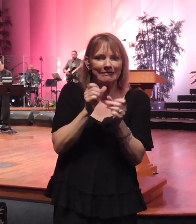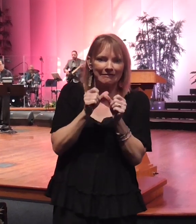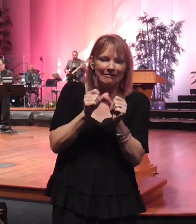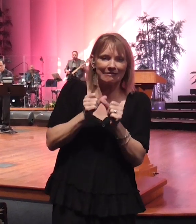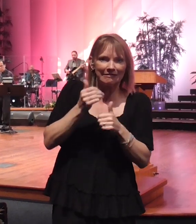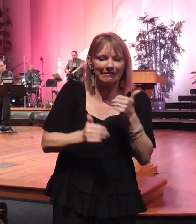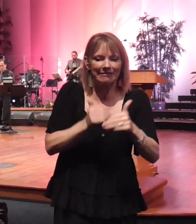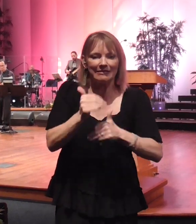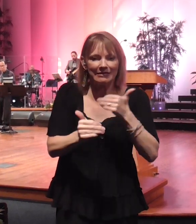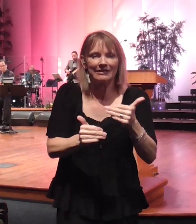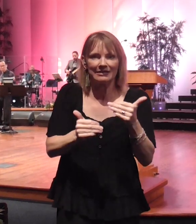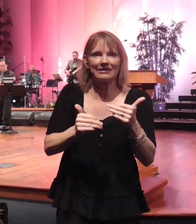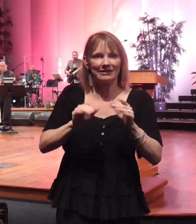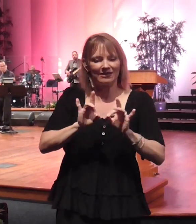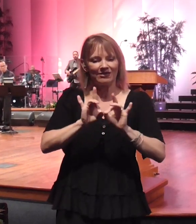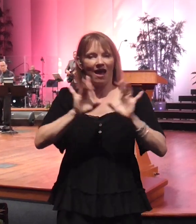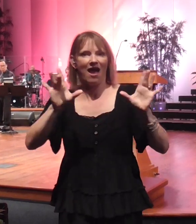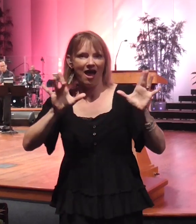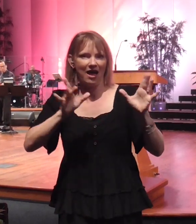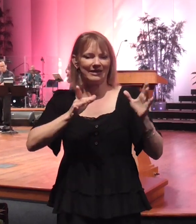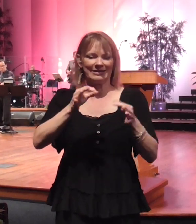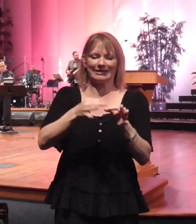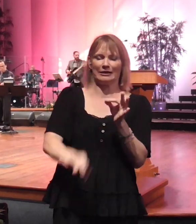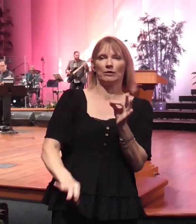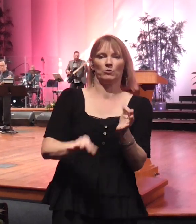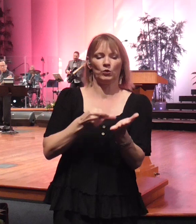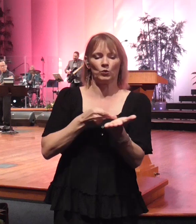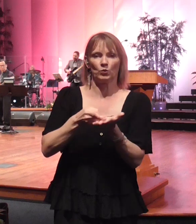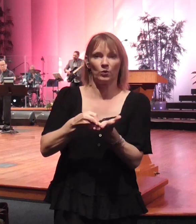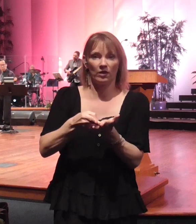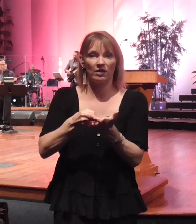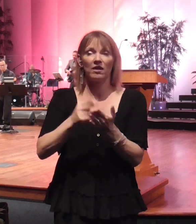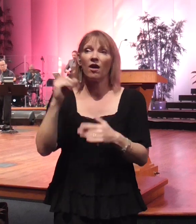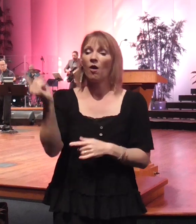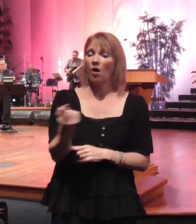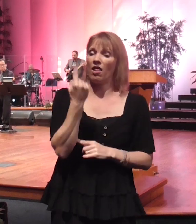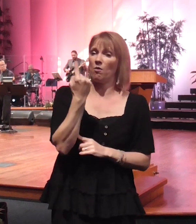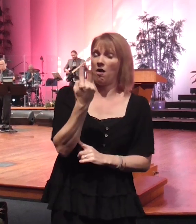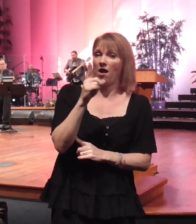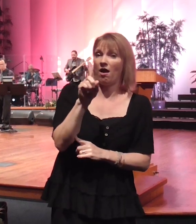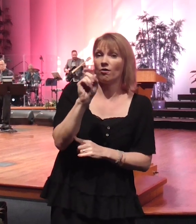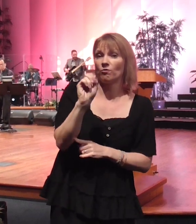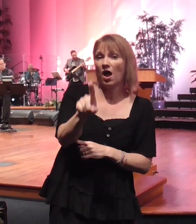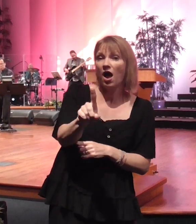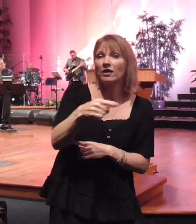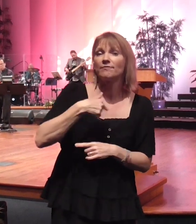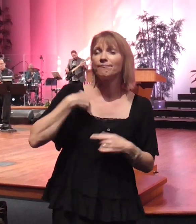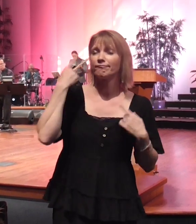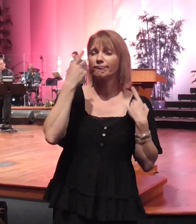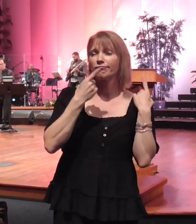with a simple truth. There's only one question that